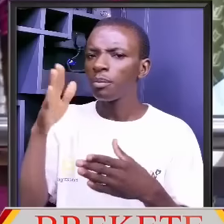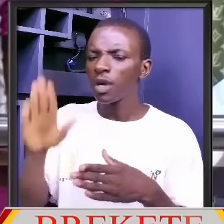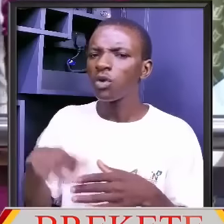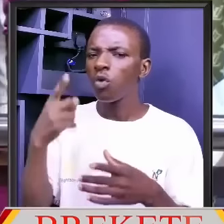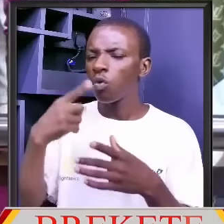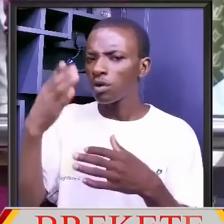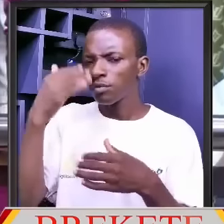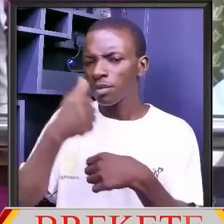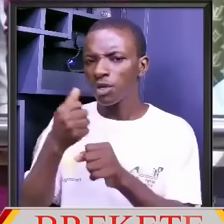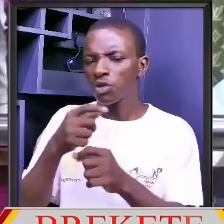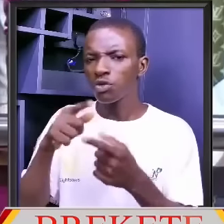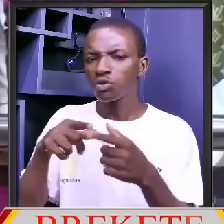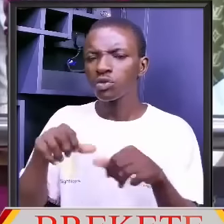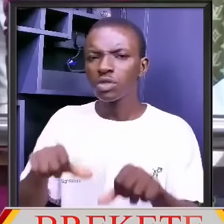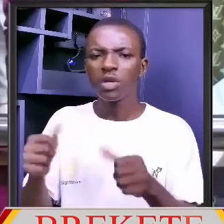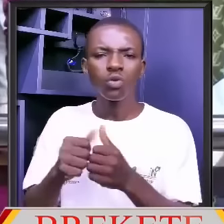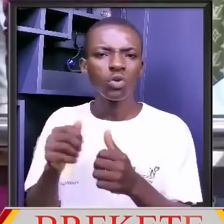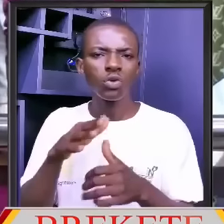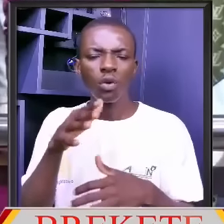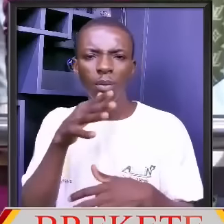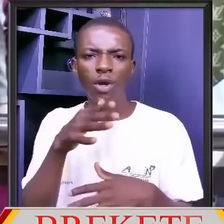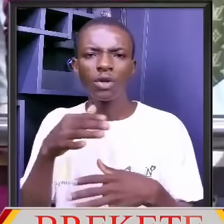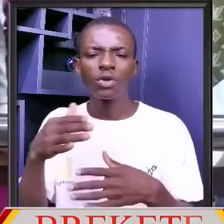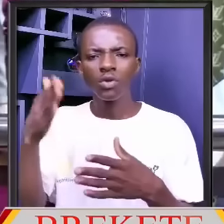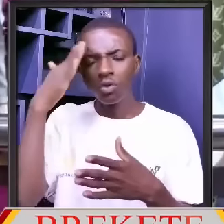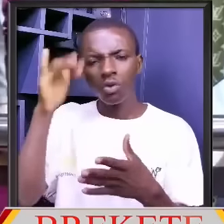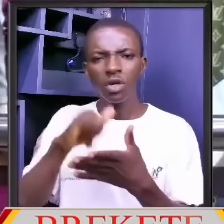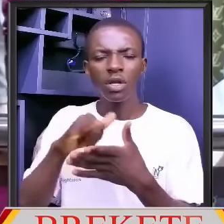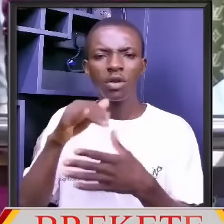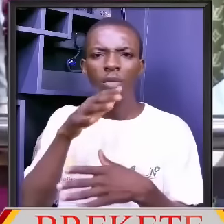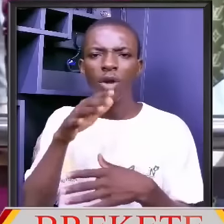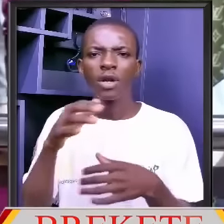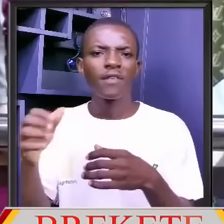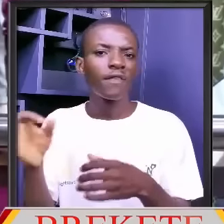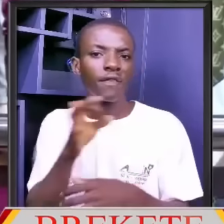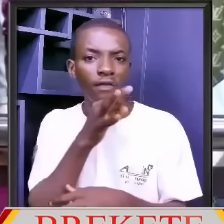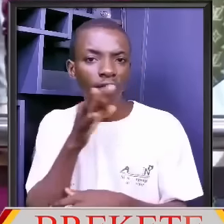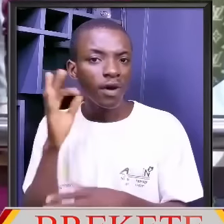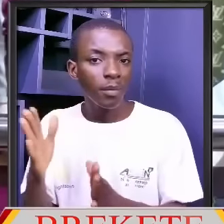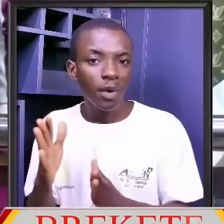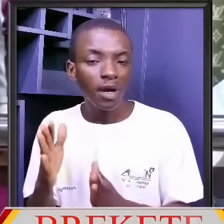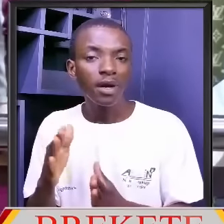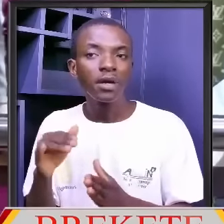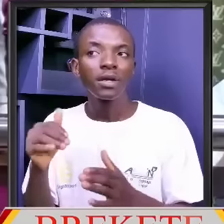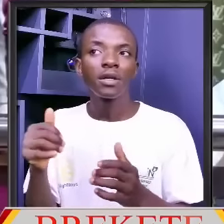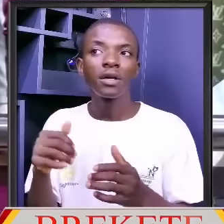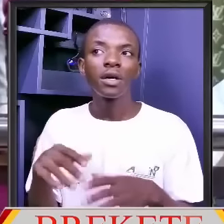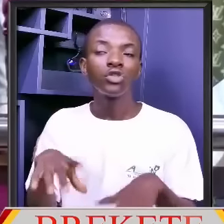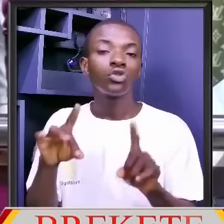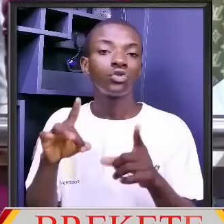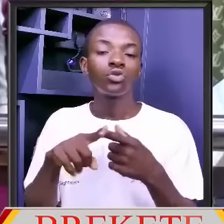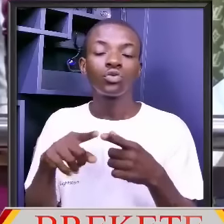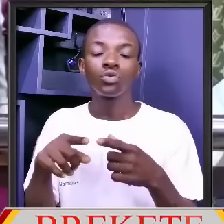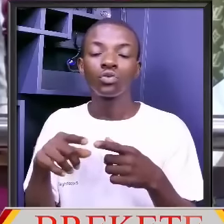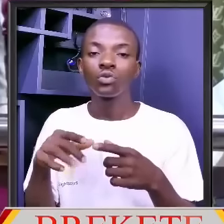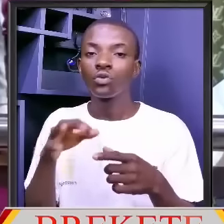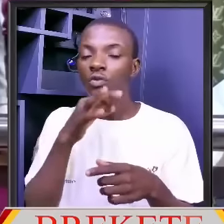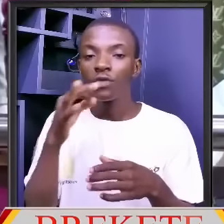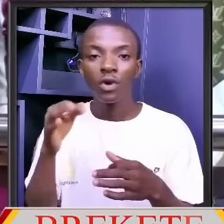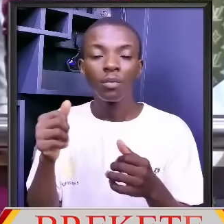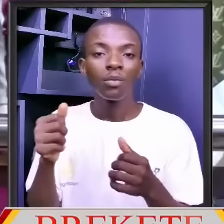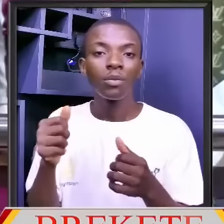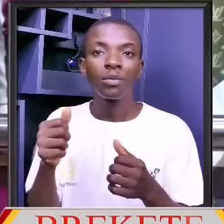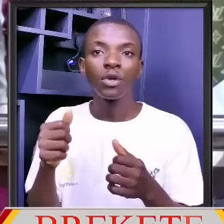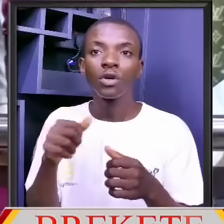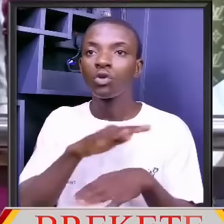Okay, what you want make you stay with your mama? You know, say your mama they do farm. You won't suffer. I say I ready suffer with my mama, but I no won't go back